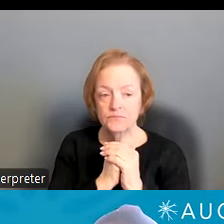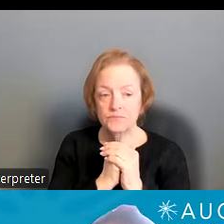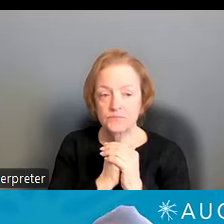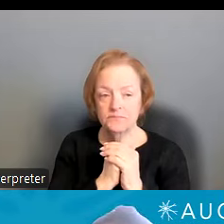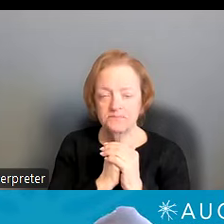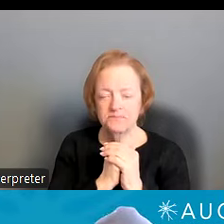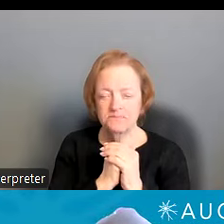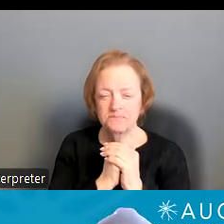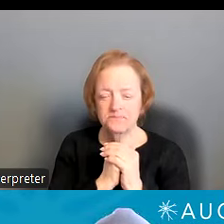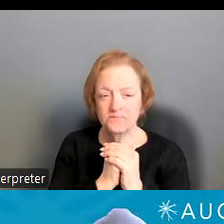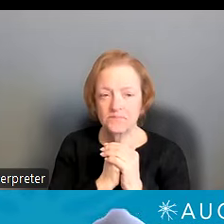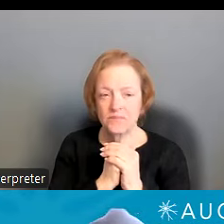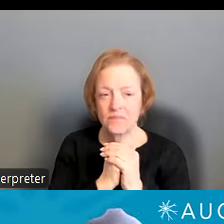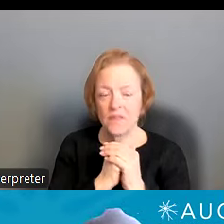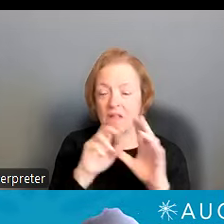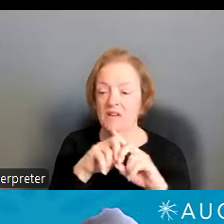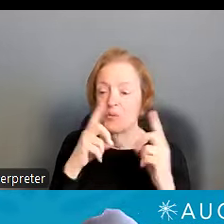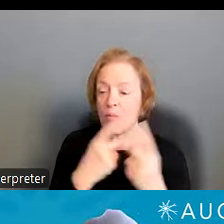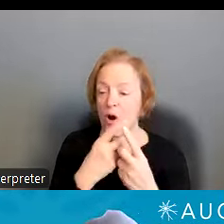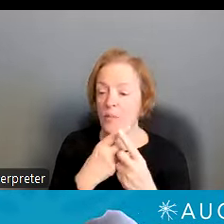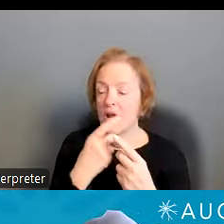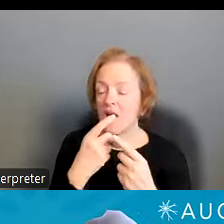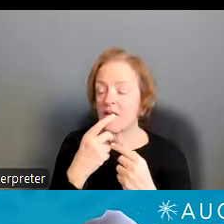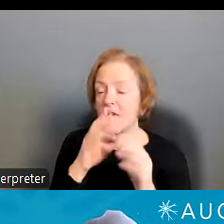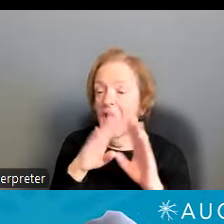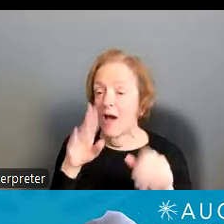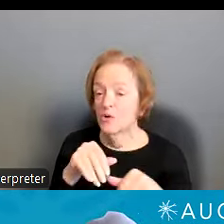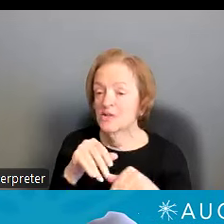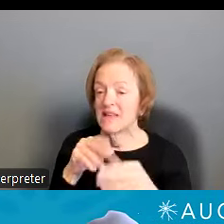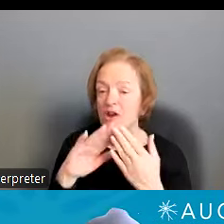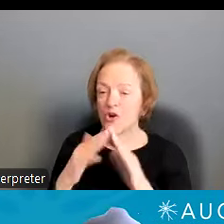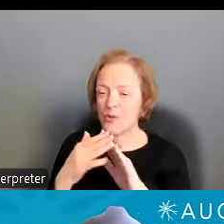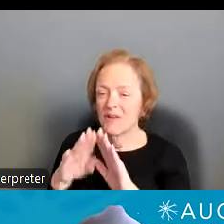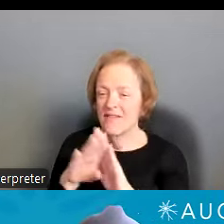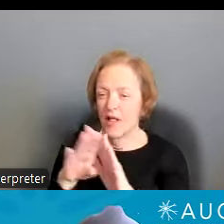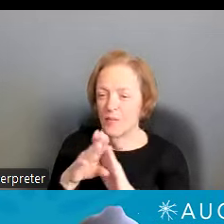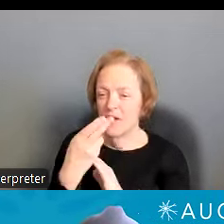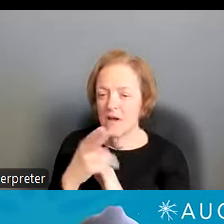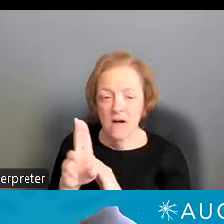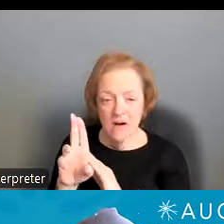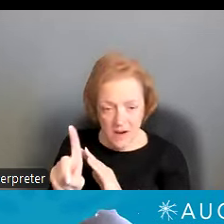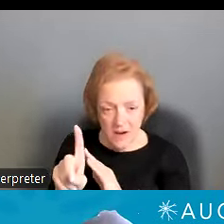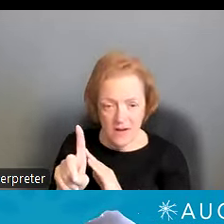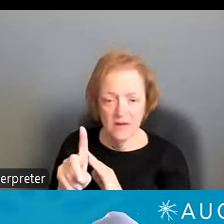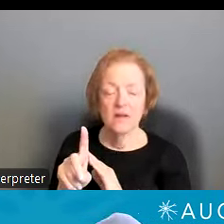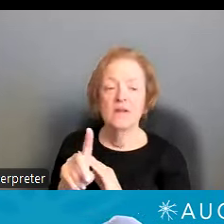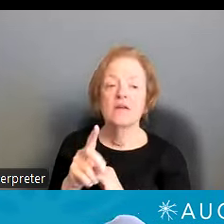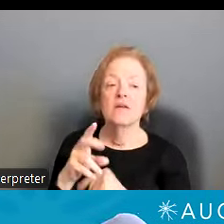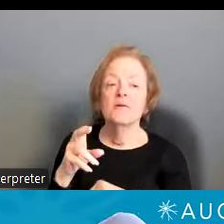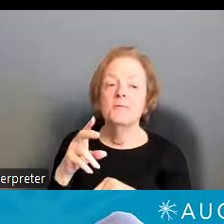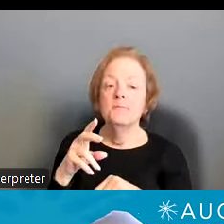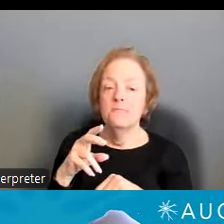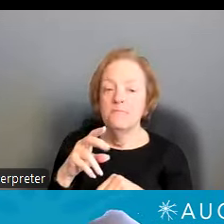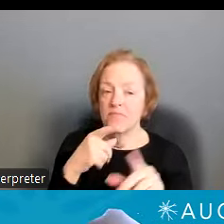The Department of Housing and Urban Development released a new proposed rule that would allow public housing